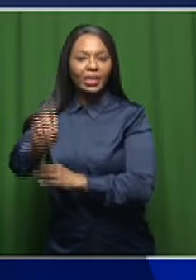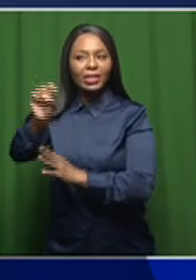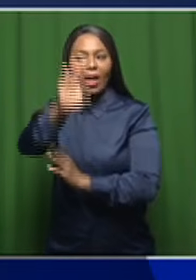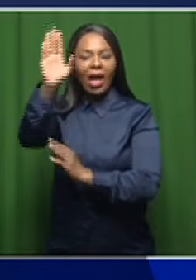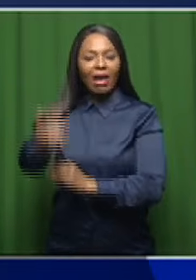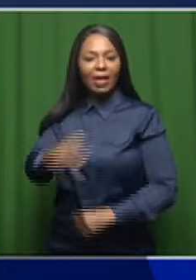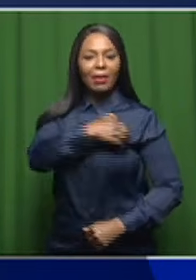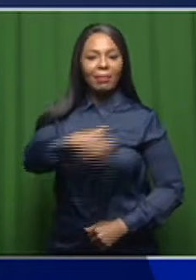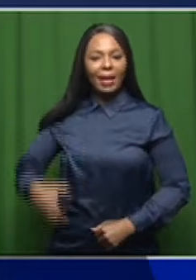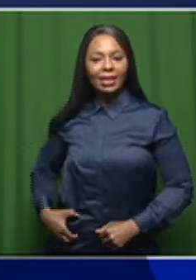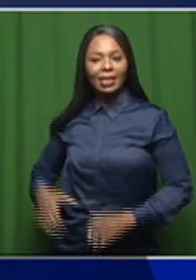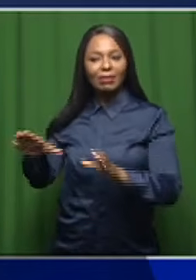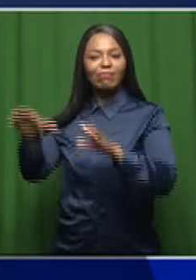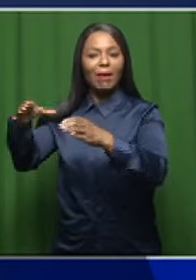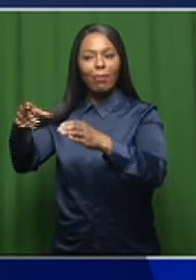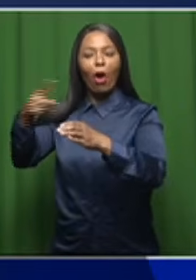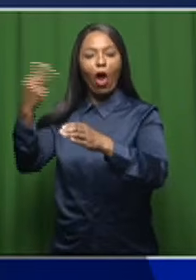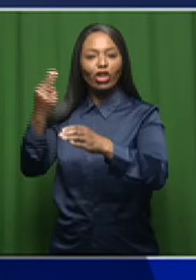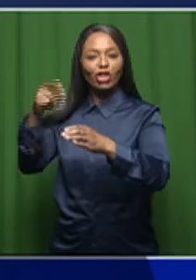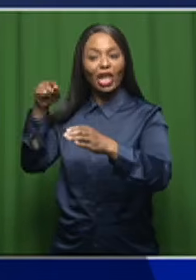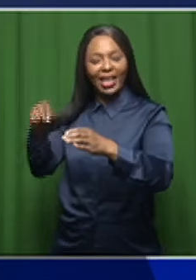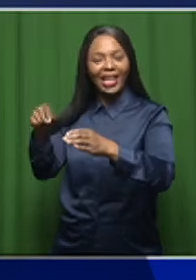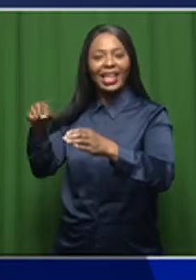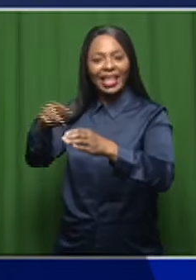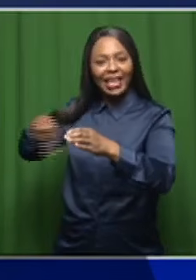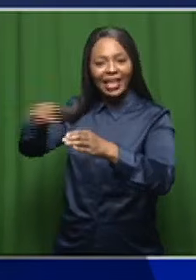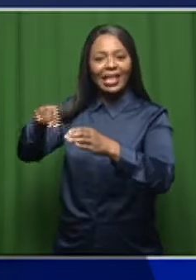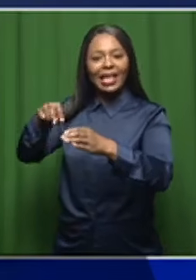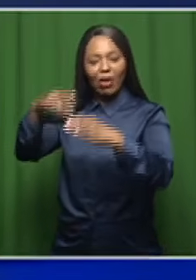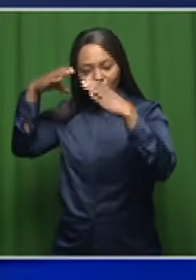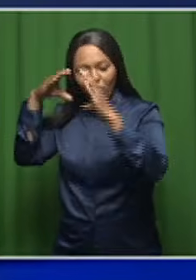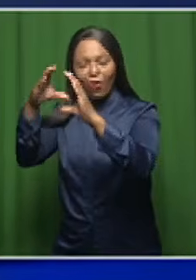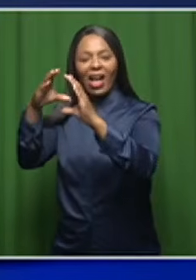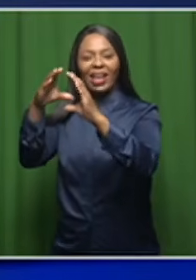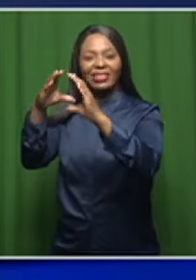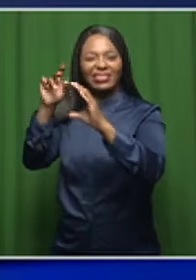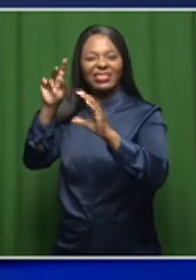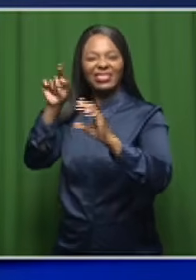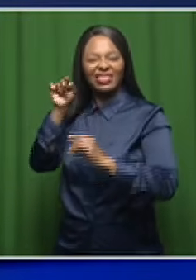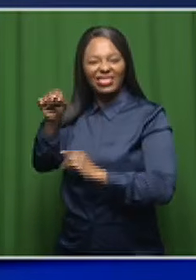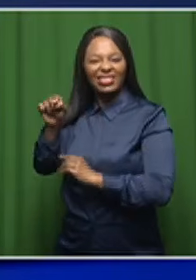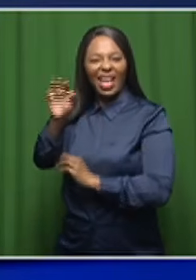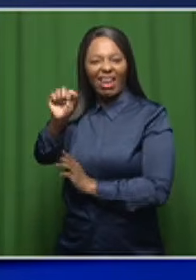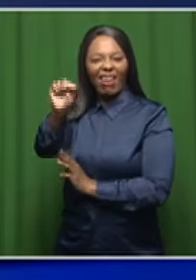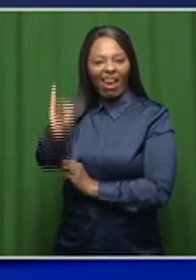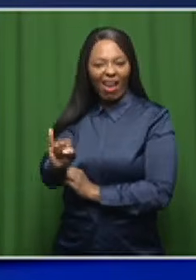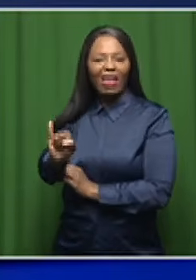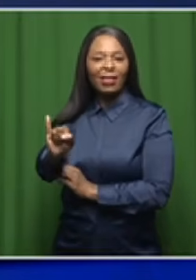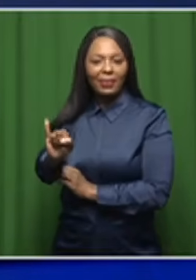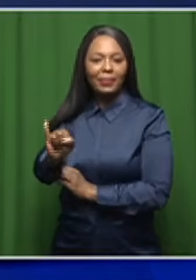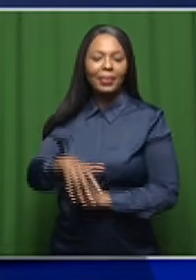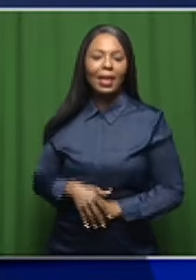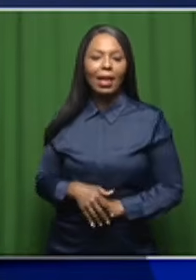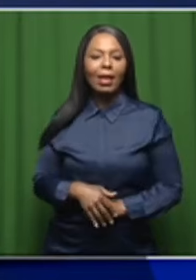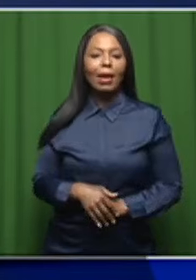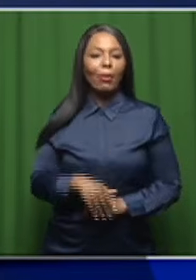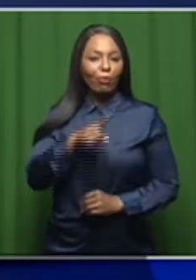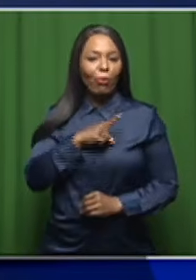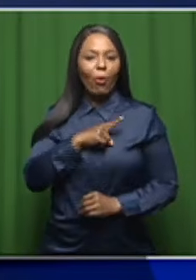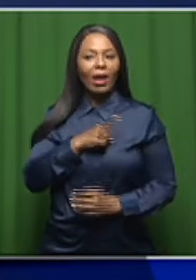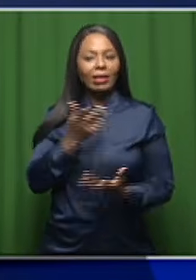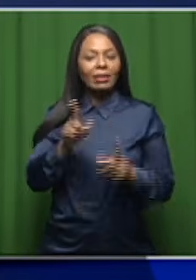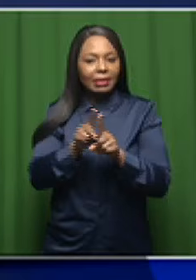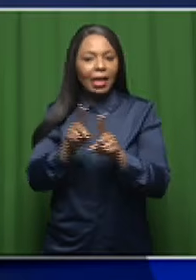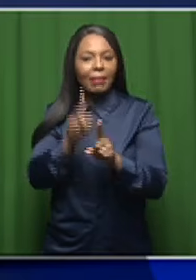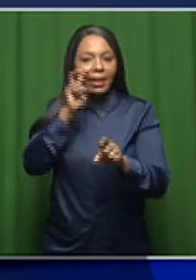for G20 is also looking at AI, right? And in the form of it being equitable, as well